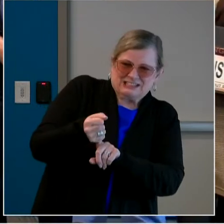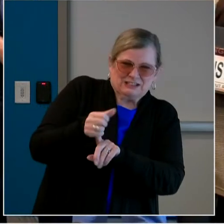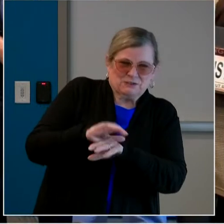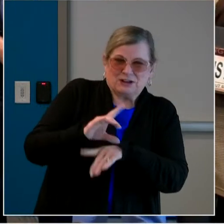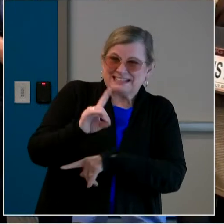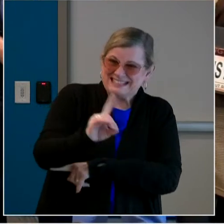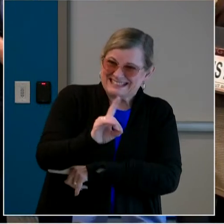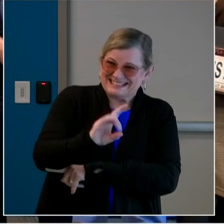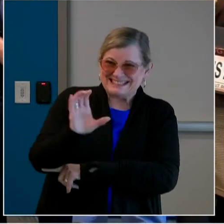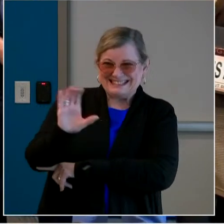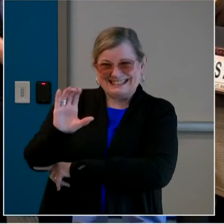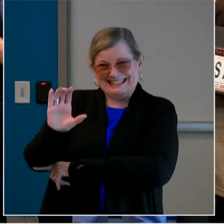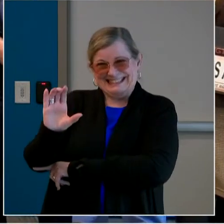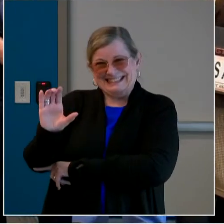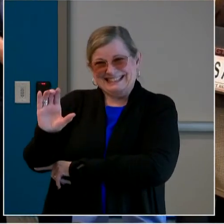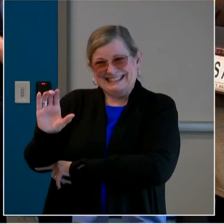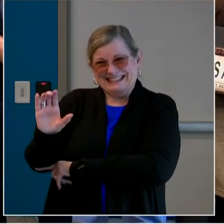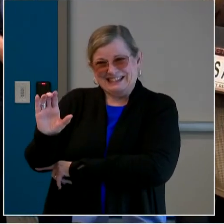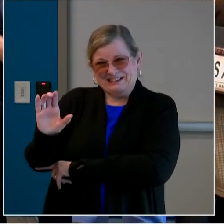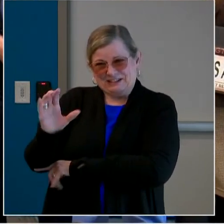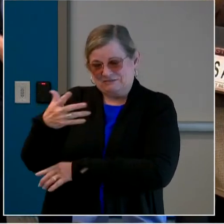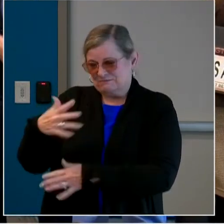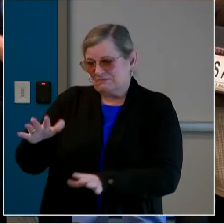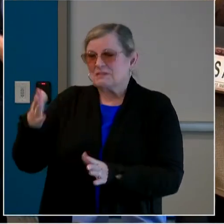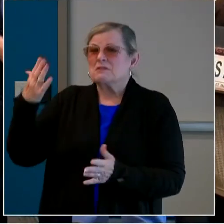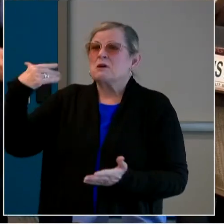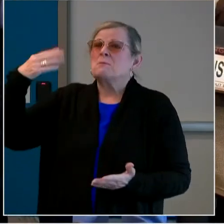a recent bill